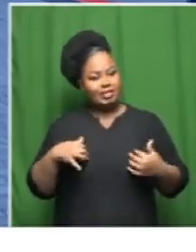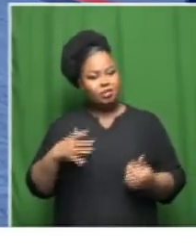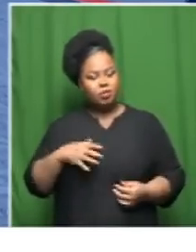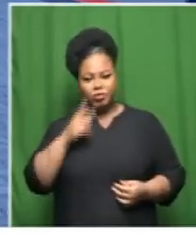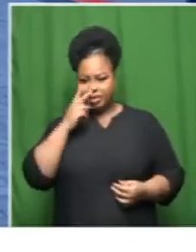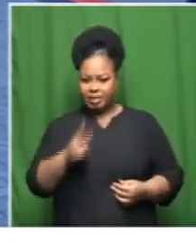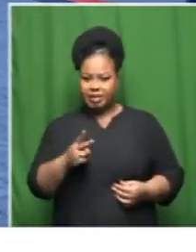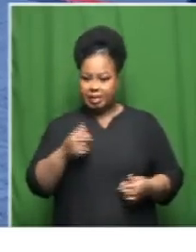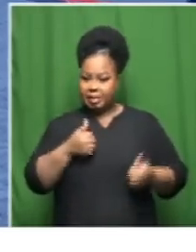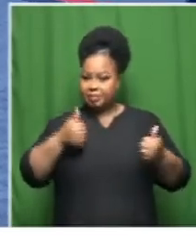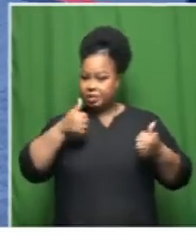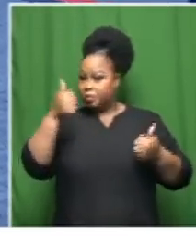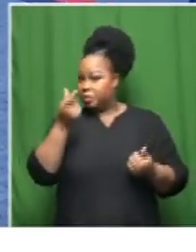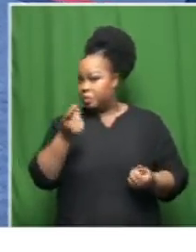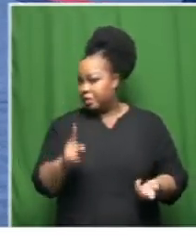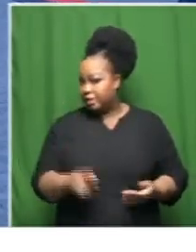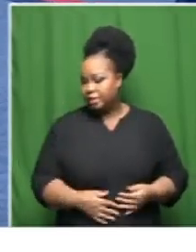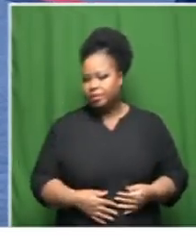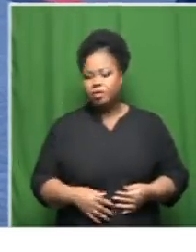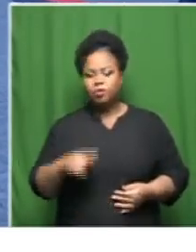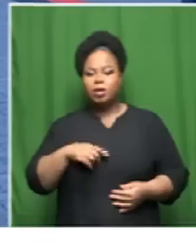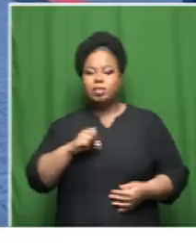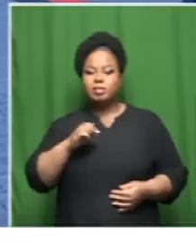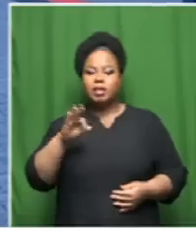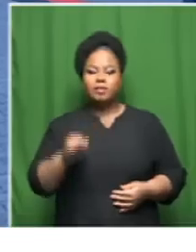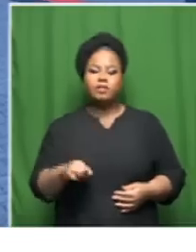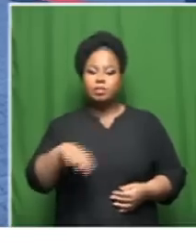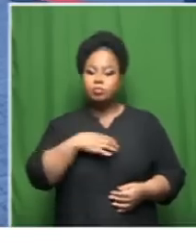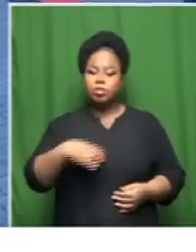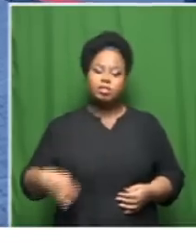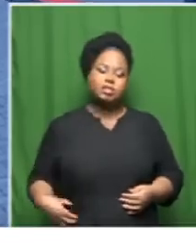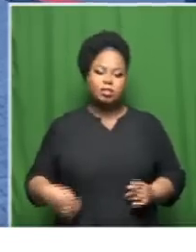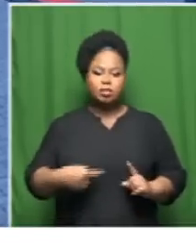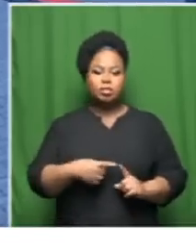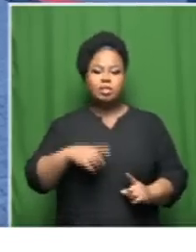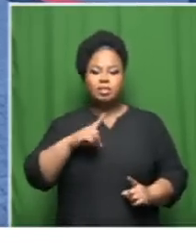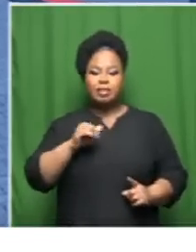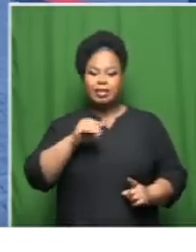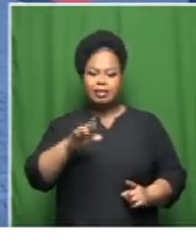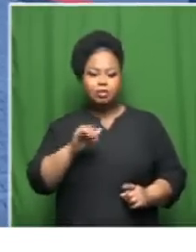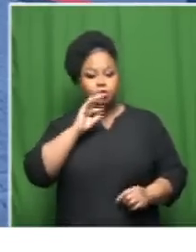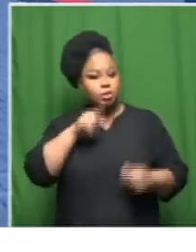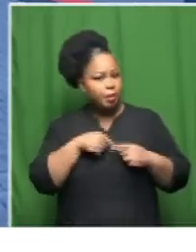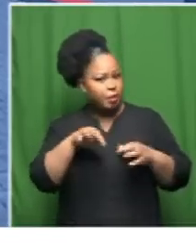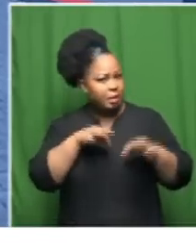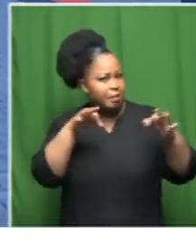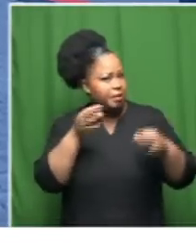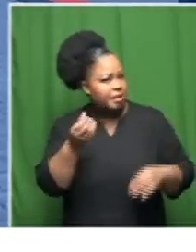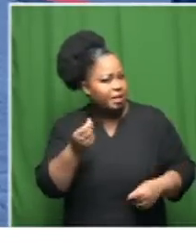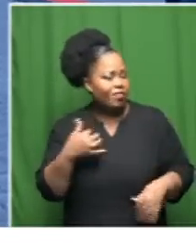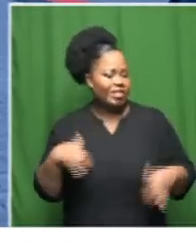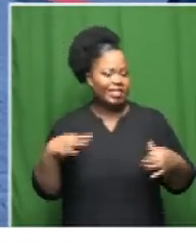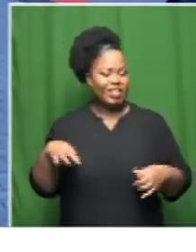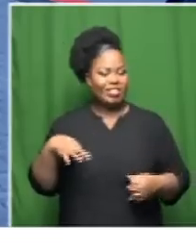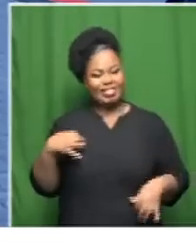what the dignitaries will be doing. We know that SAFA President Dr. Danny Jordan spoke about that prize money for the girls. I know they're